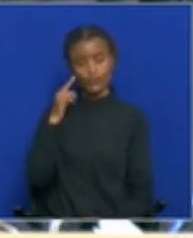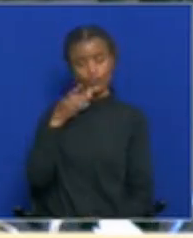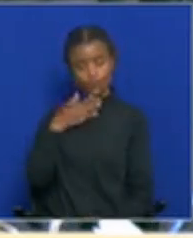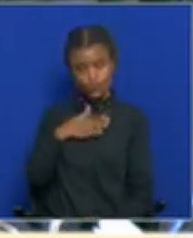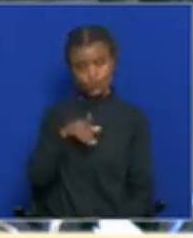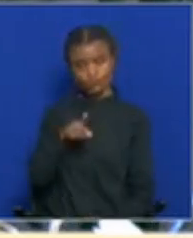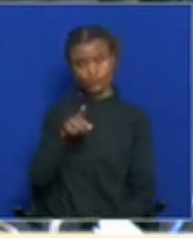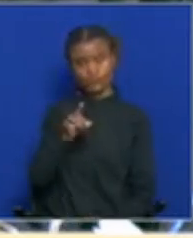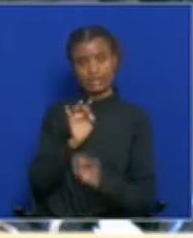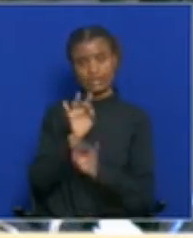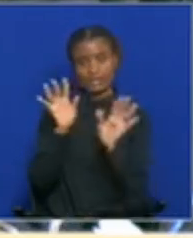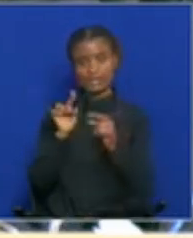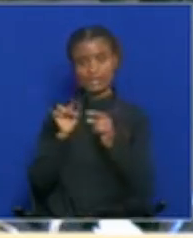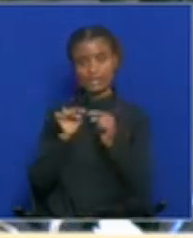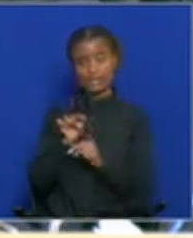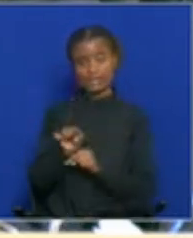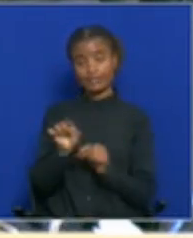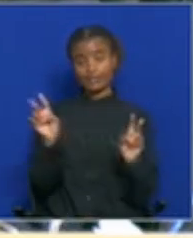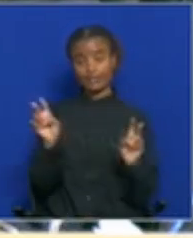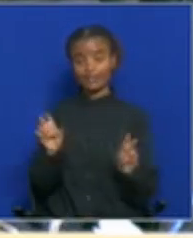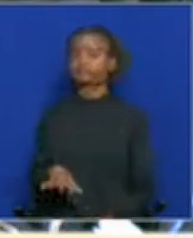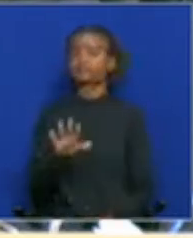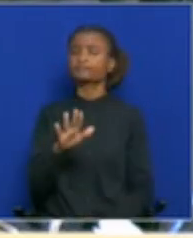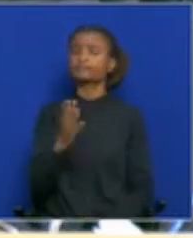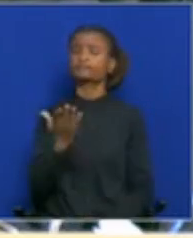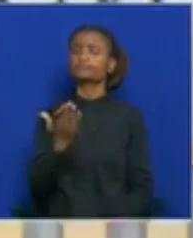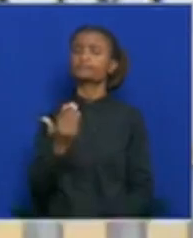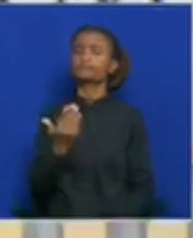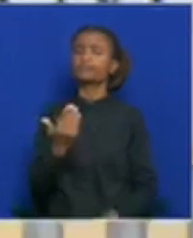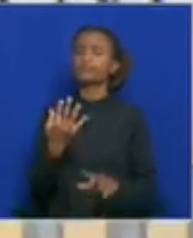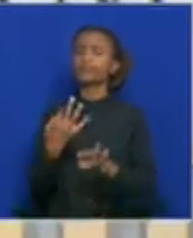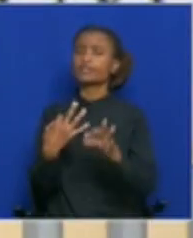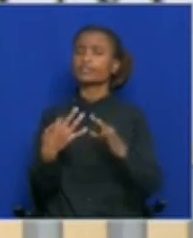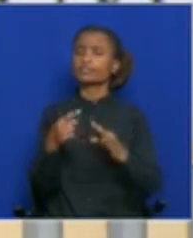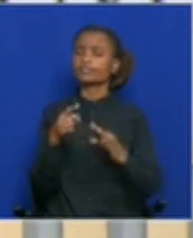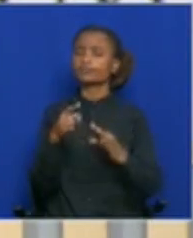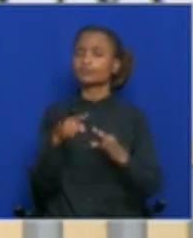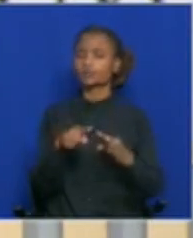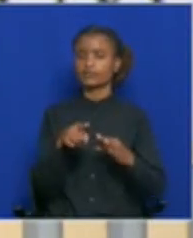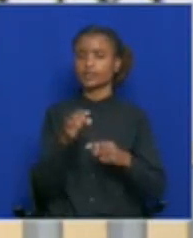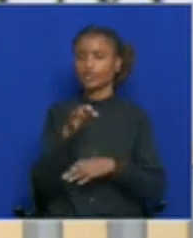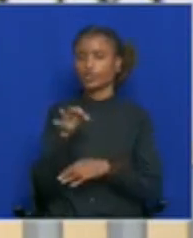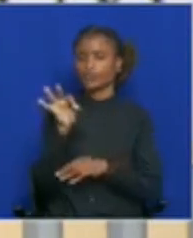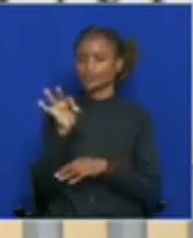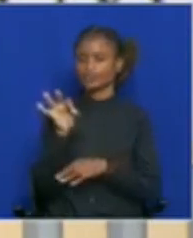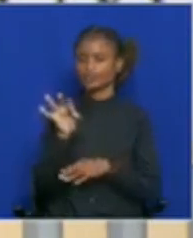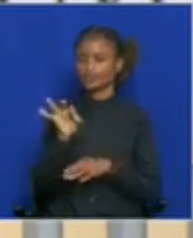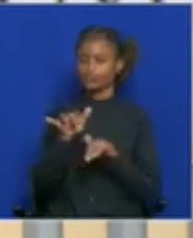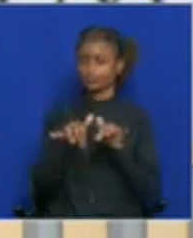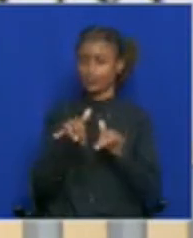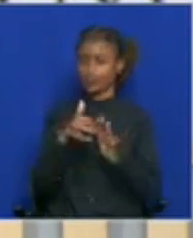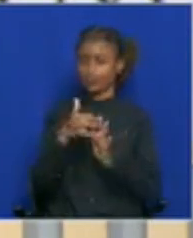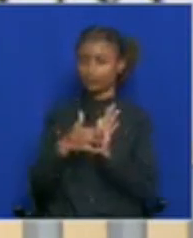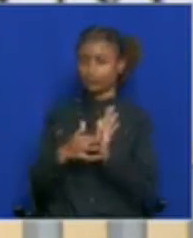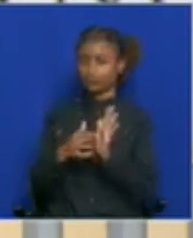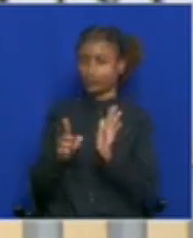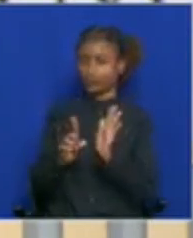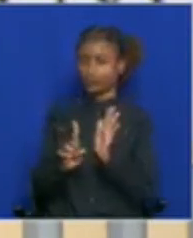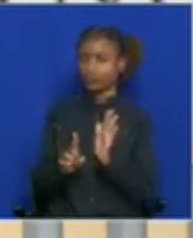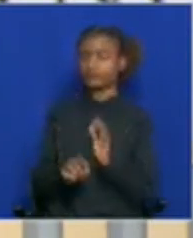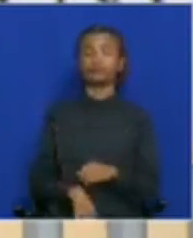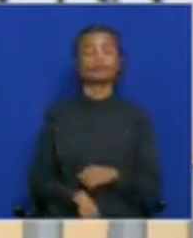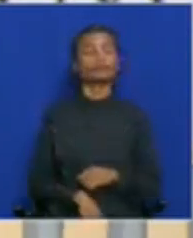what do you say the correct position is now? The correct position will be that I was informed